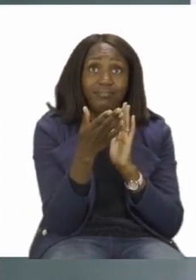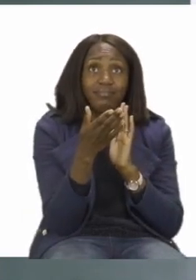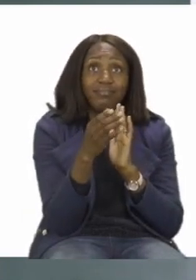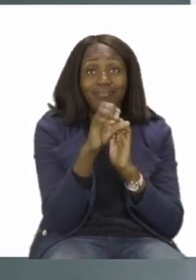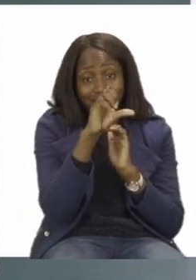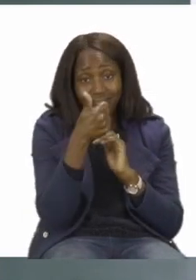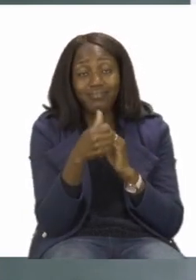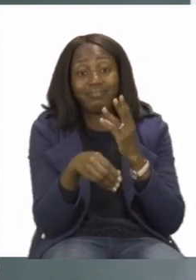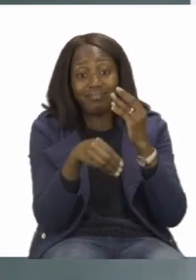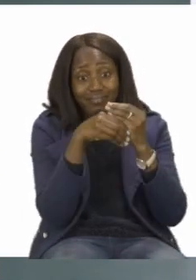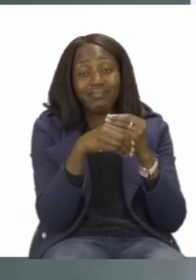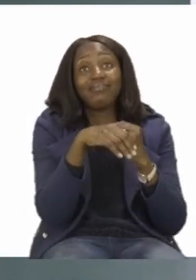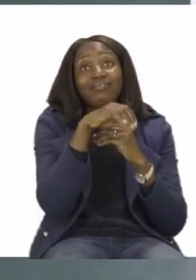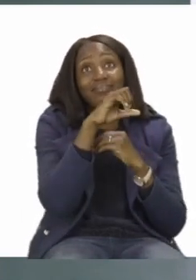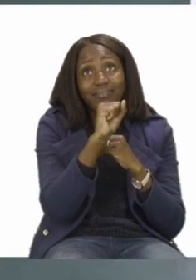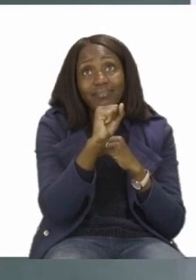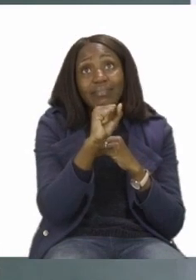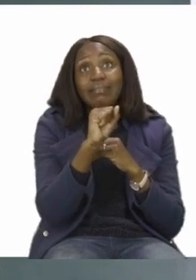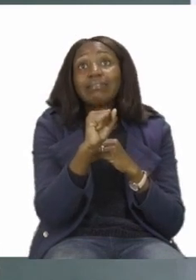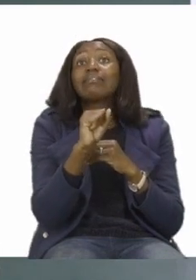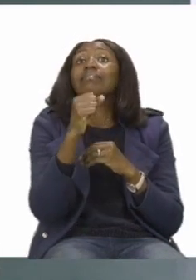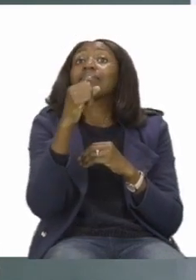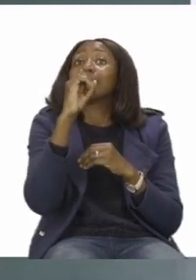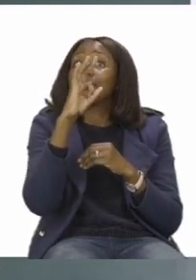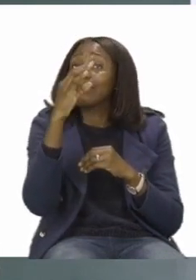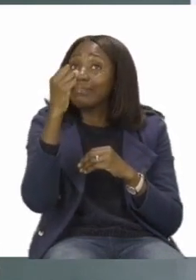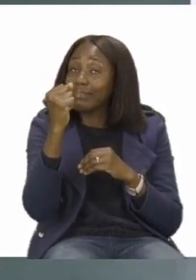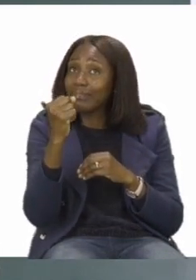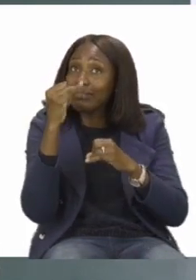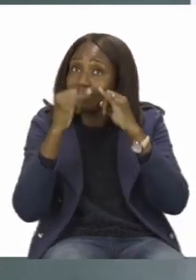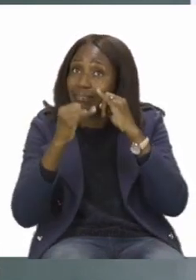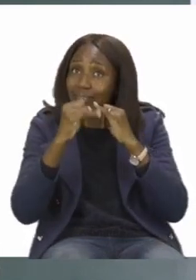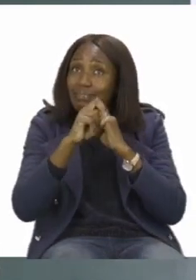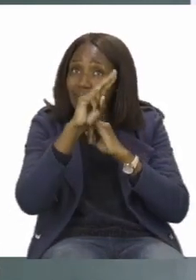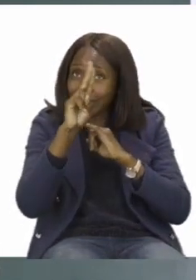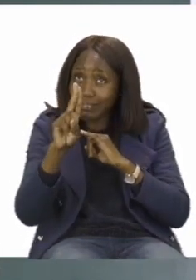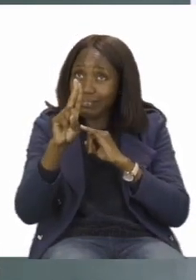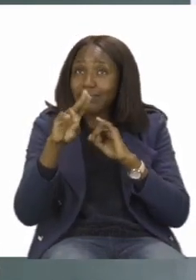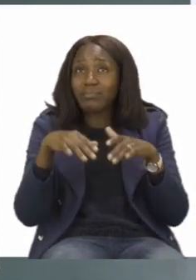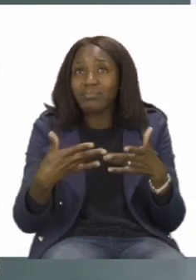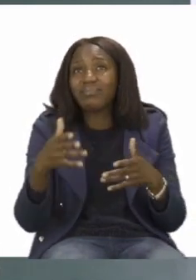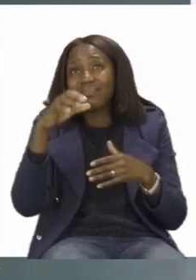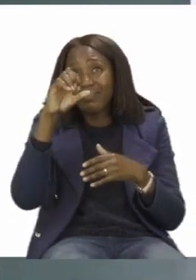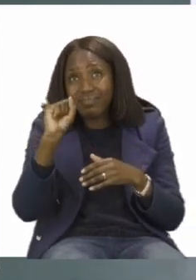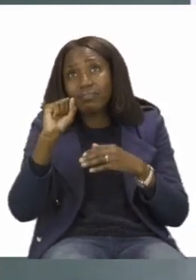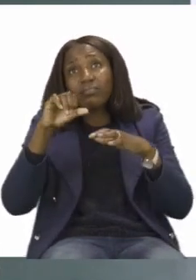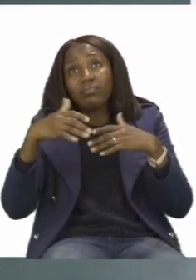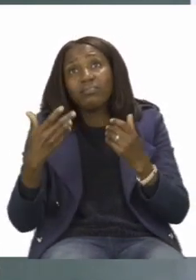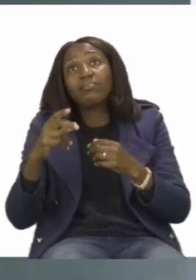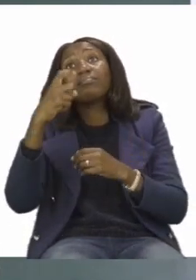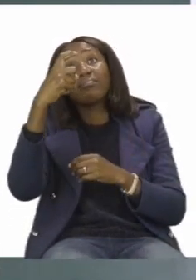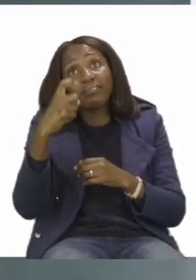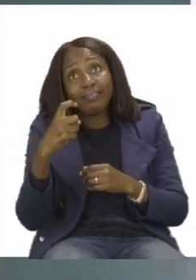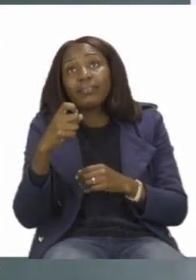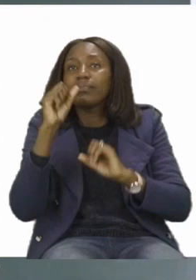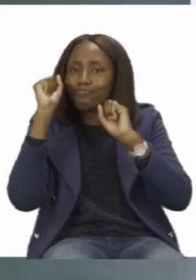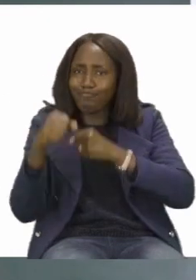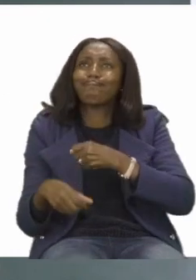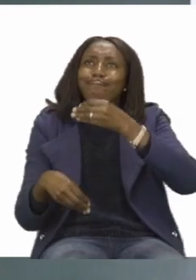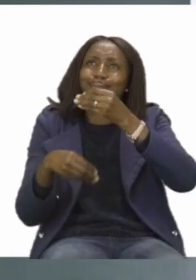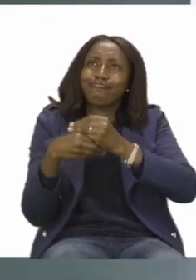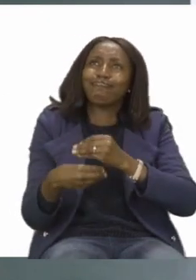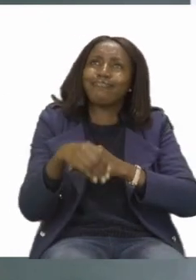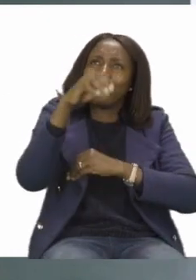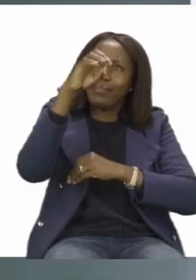them. But make sure, boys and girls, you are looking carefully. Remember, the ones that end with these ones